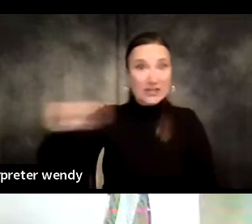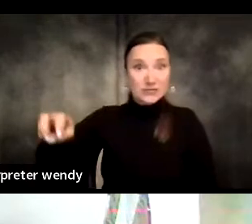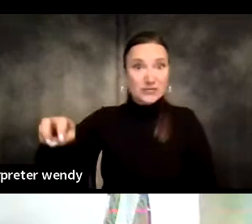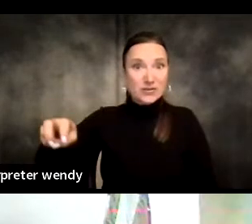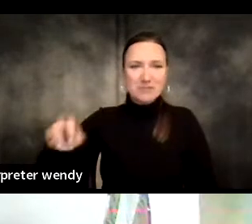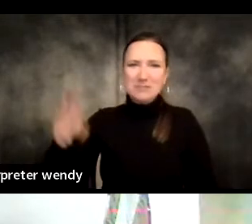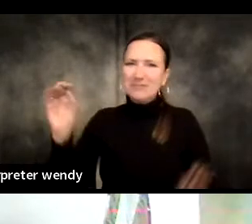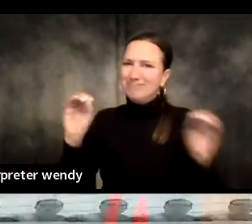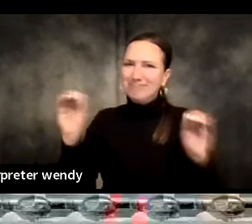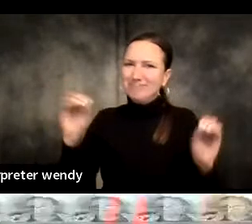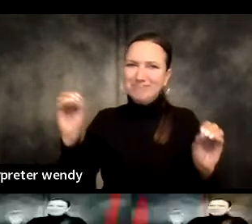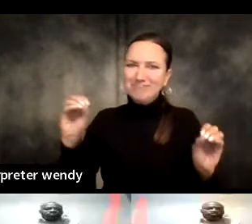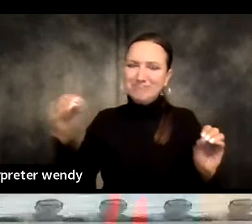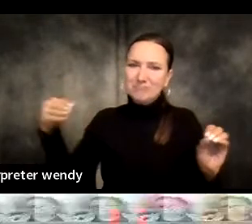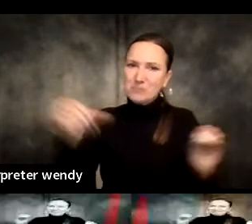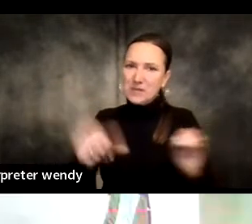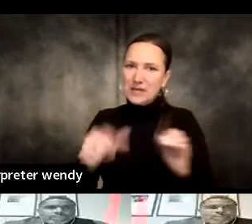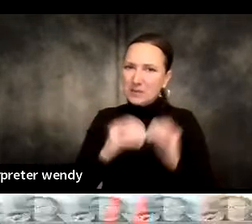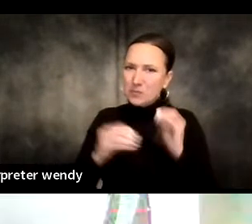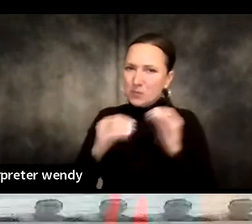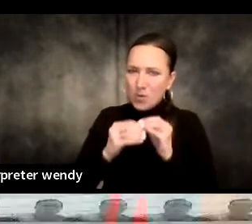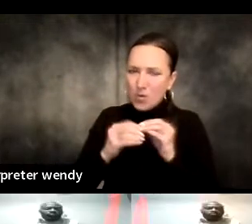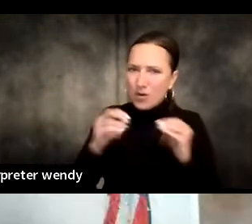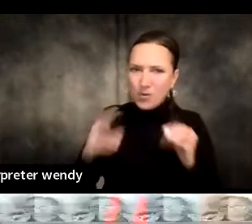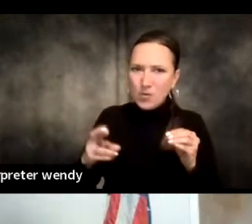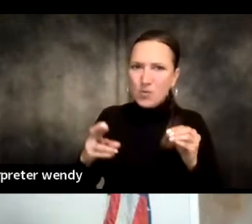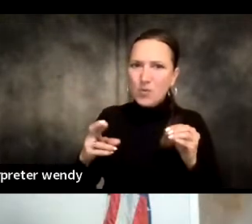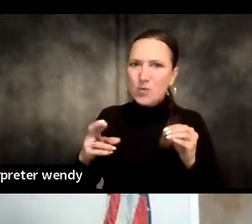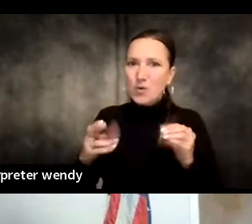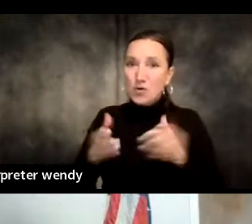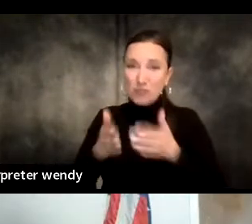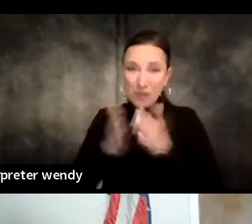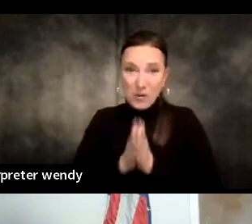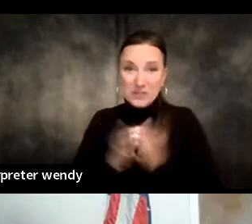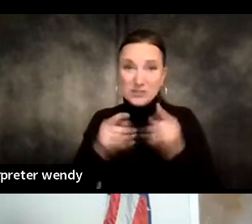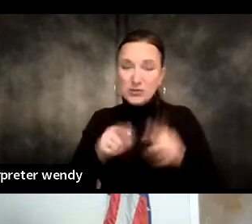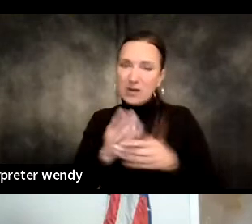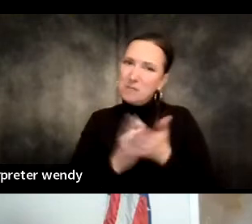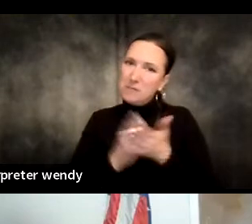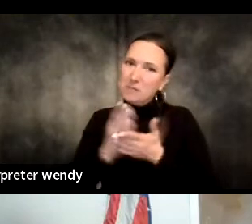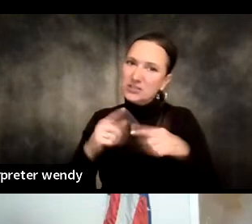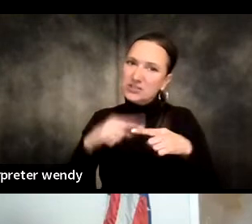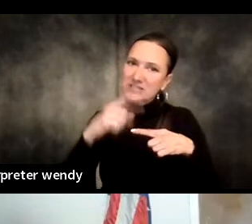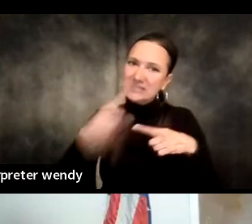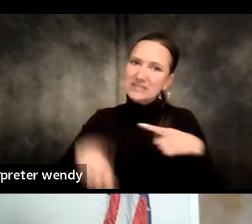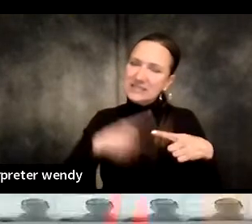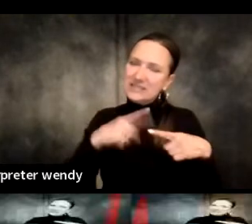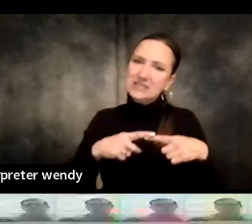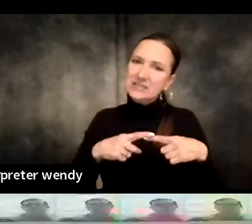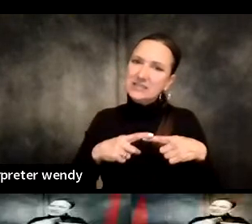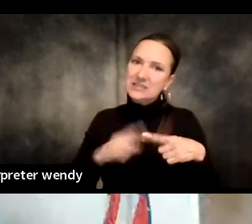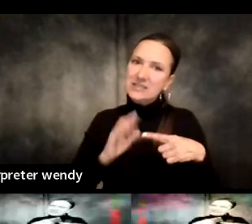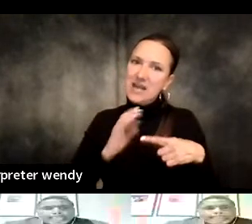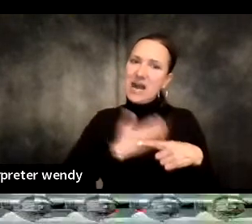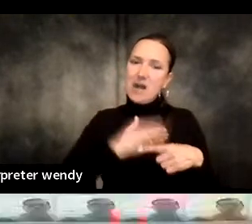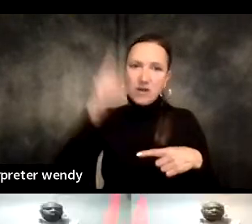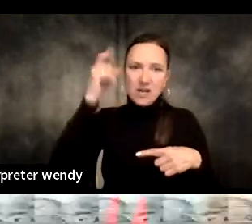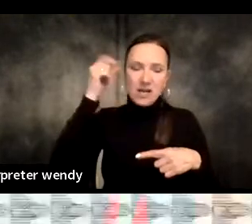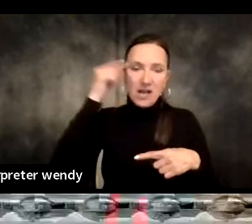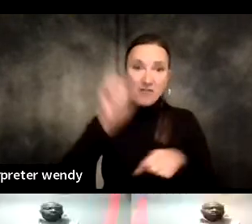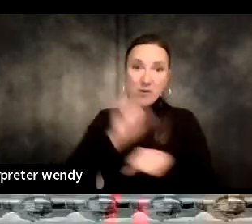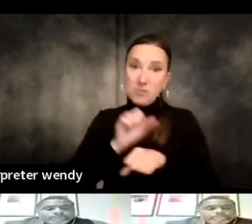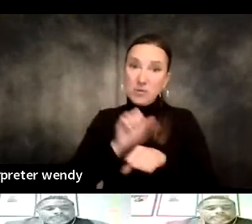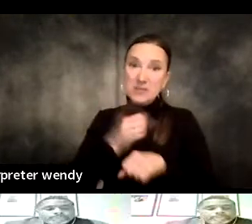So I'm curious, is that something that needs to be requested during budget season to get some of our government employees